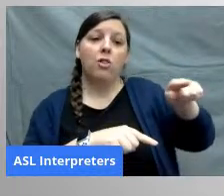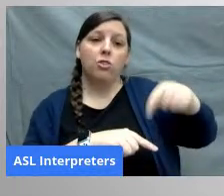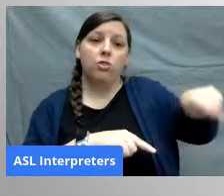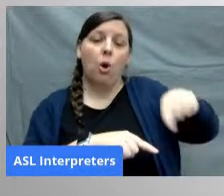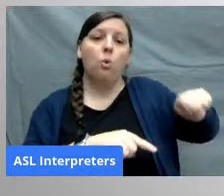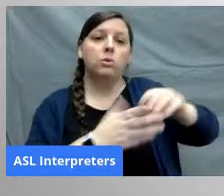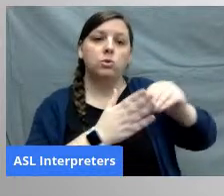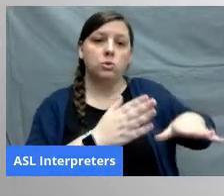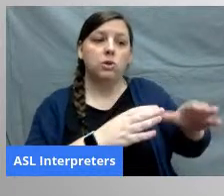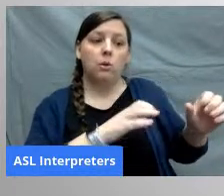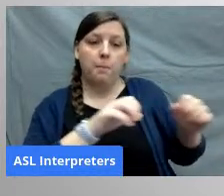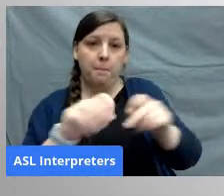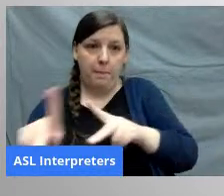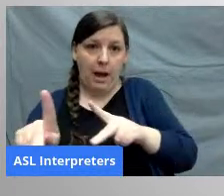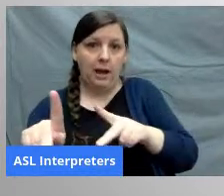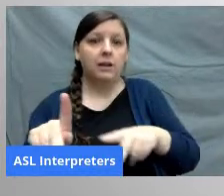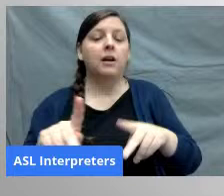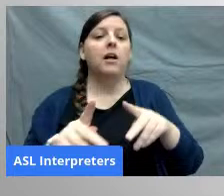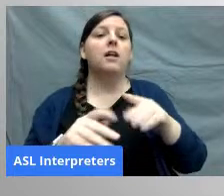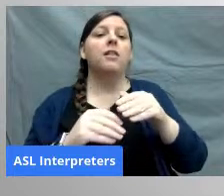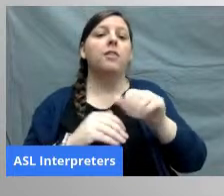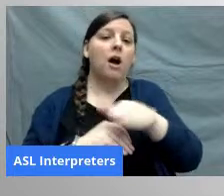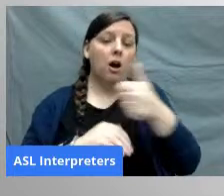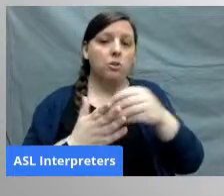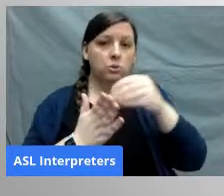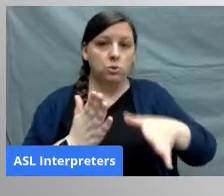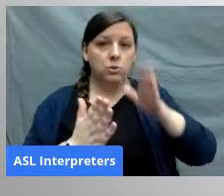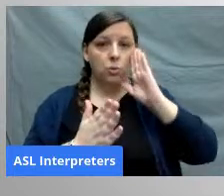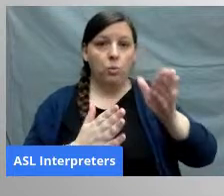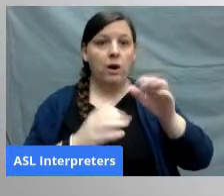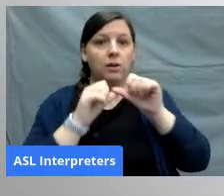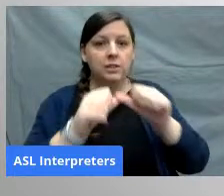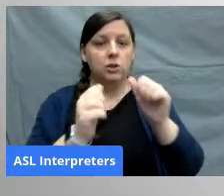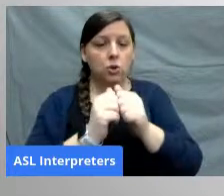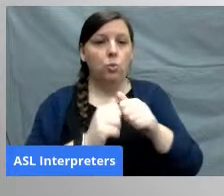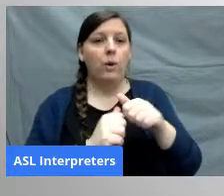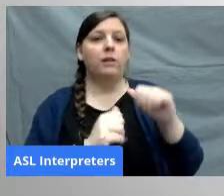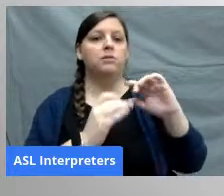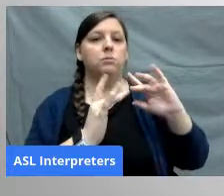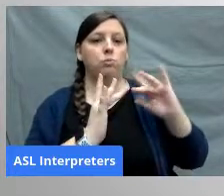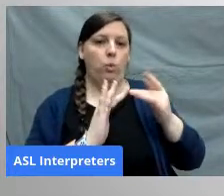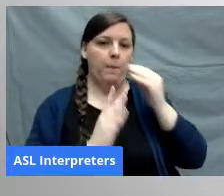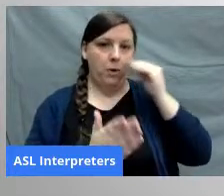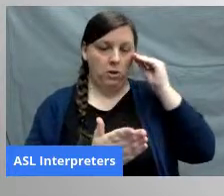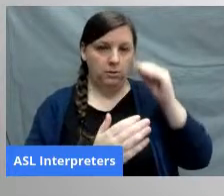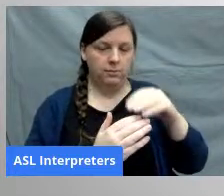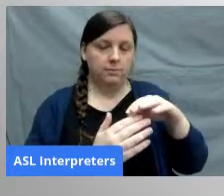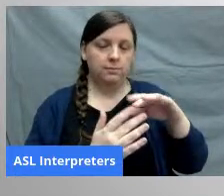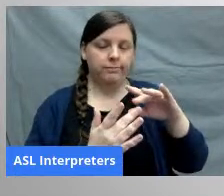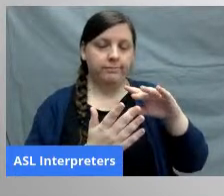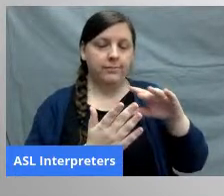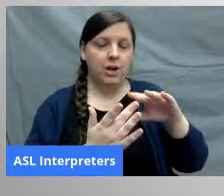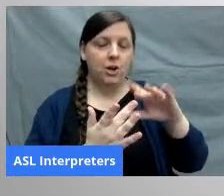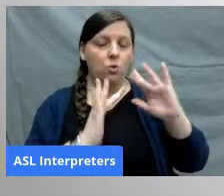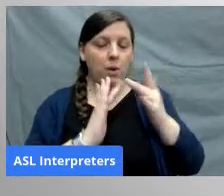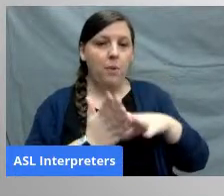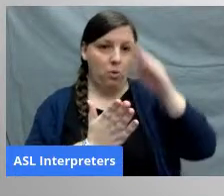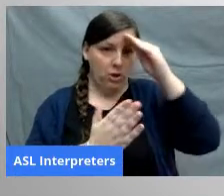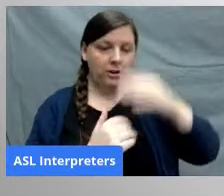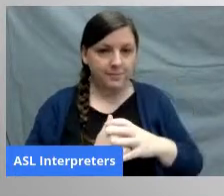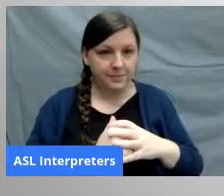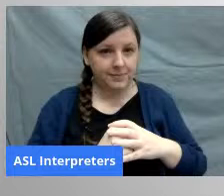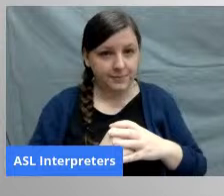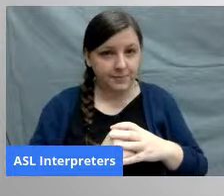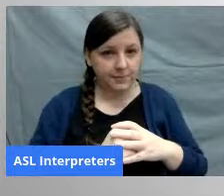remote learning. Our phase 2 will include our adaptive students as well as our Office of